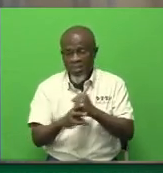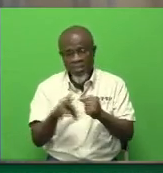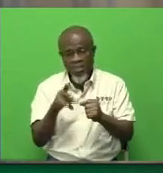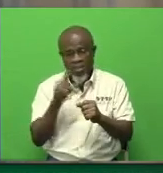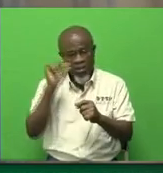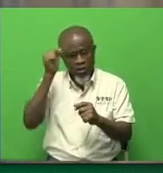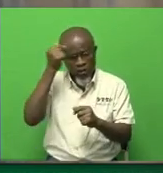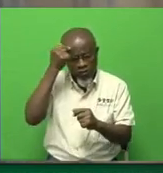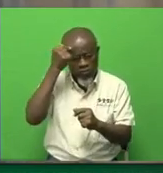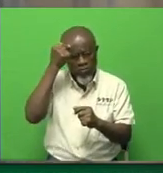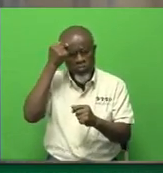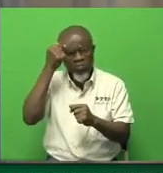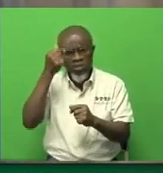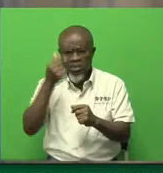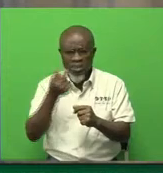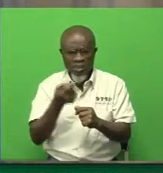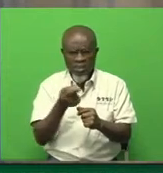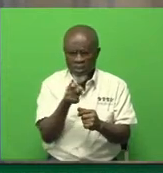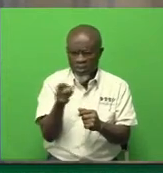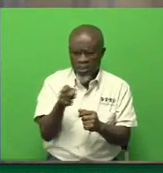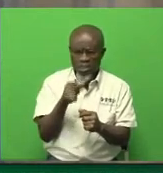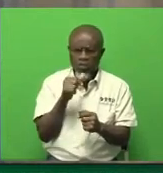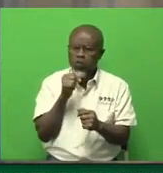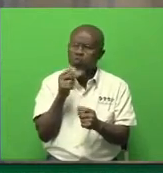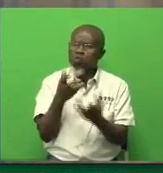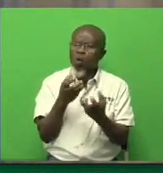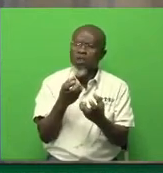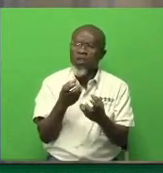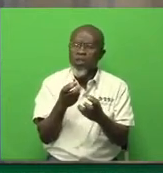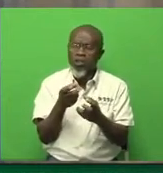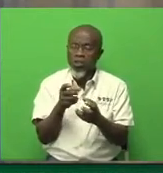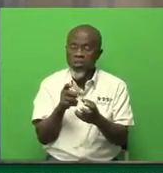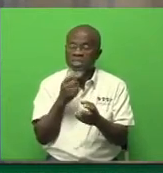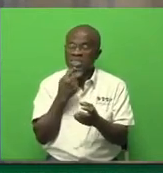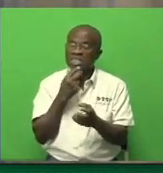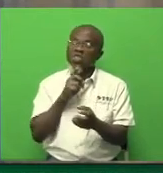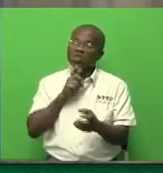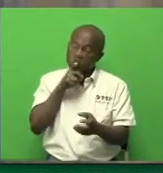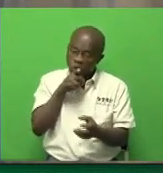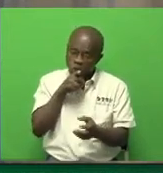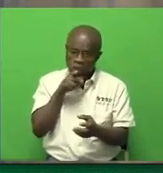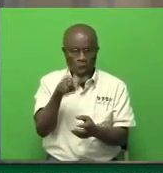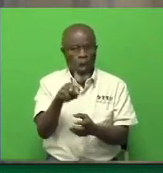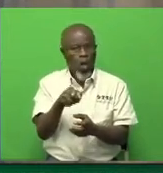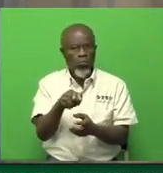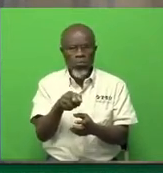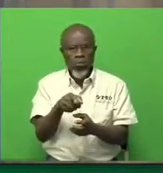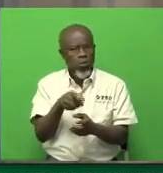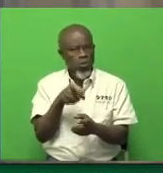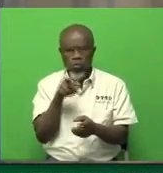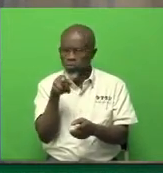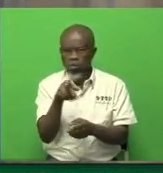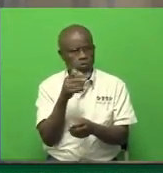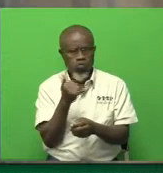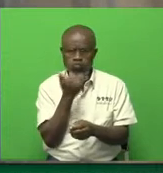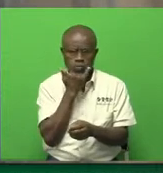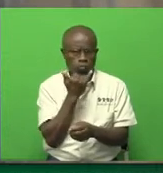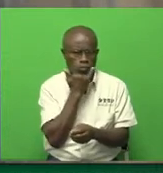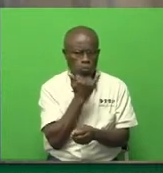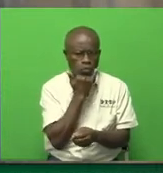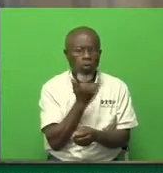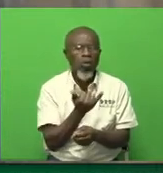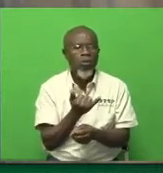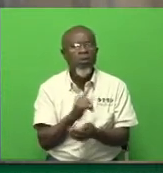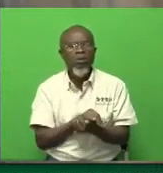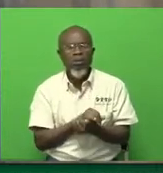who dared to speak fruit as treasonous well the entire nation can see this proposed budget by the government is nothing